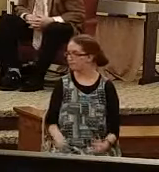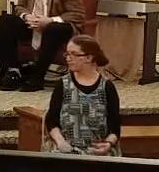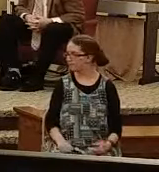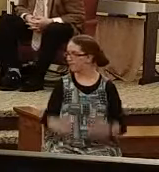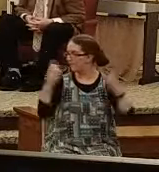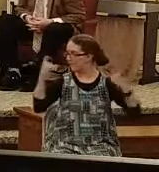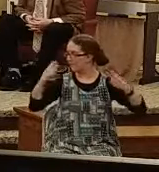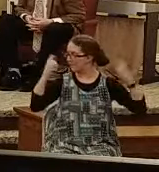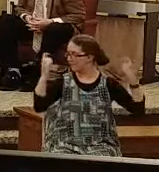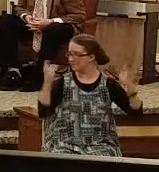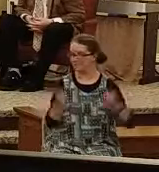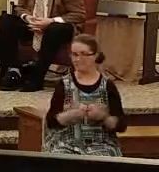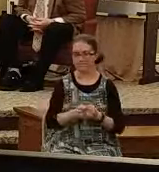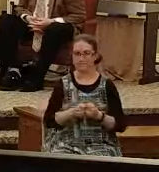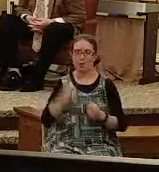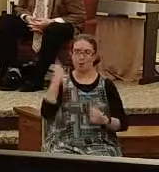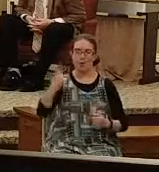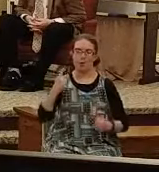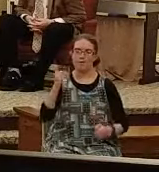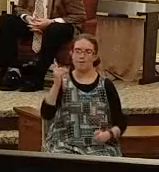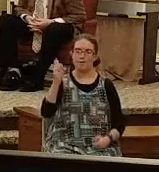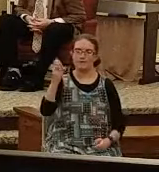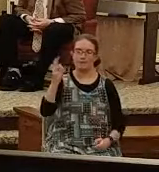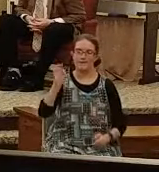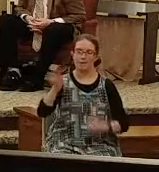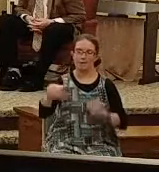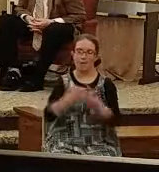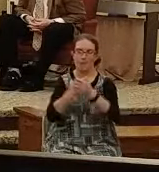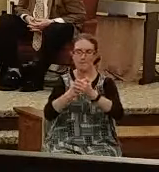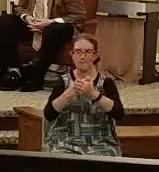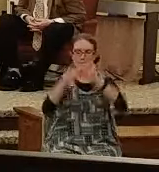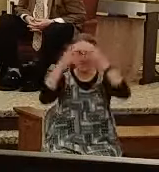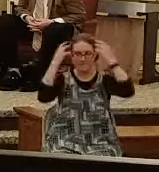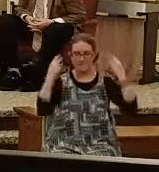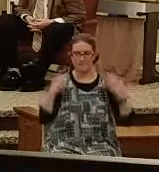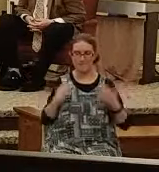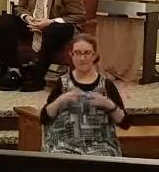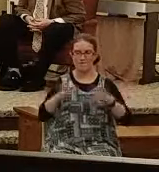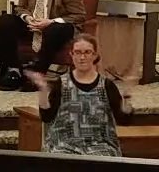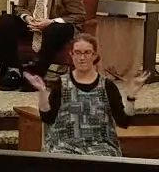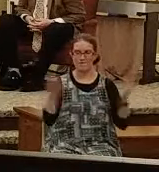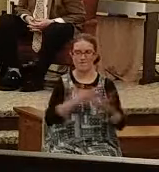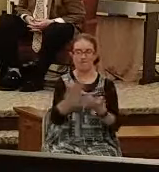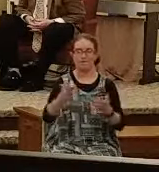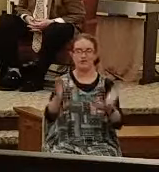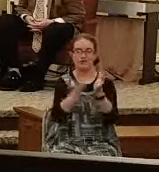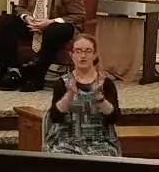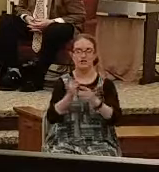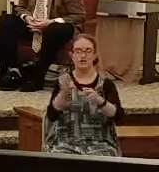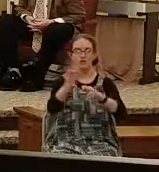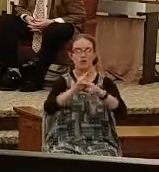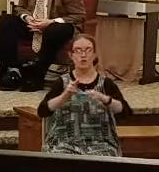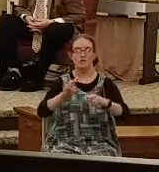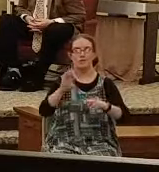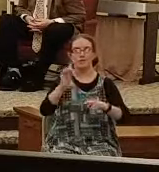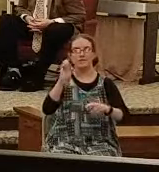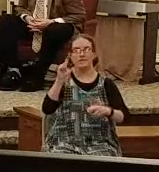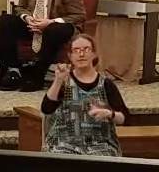Hallelujah. It's the only defensive part of the whole armor. It's the very thing Jesus used in dealing with the devil.